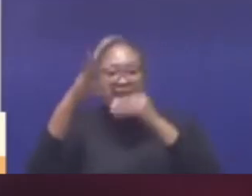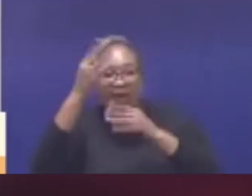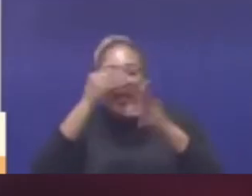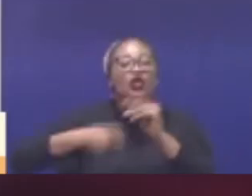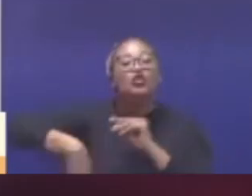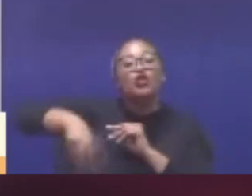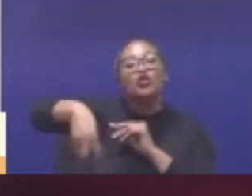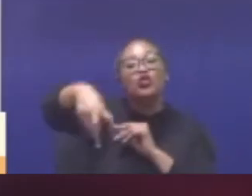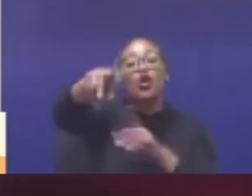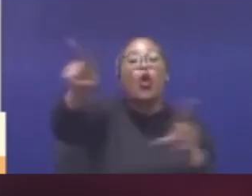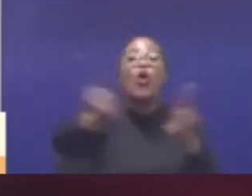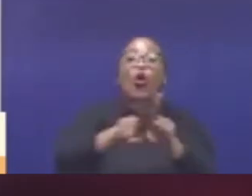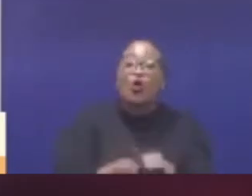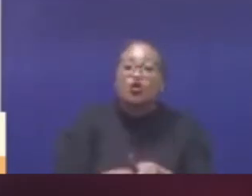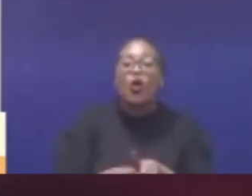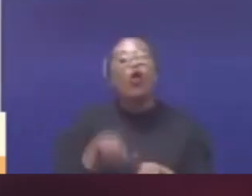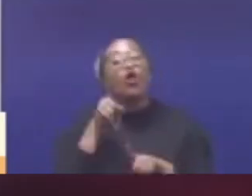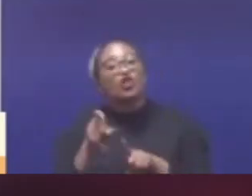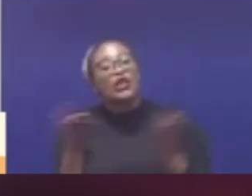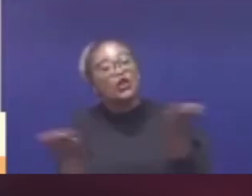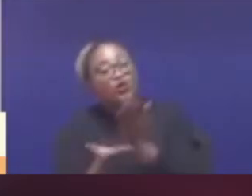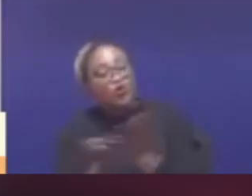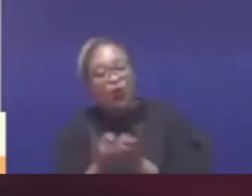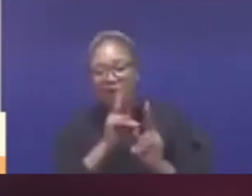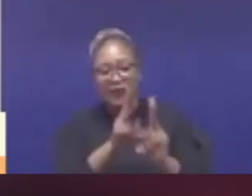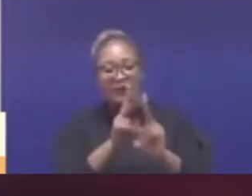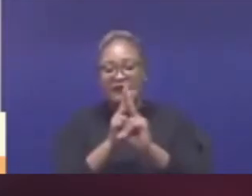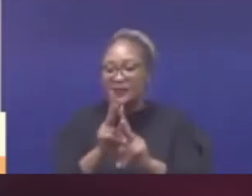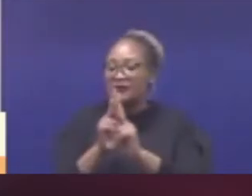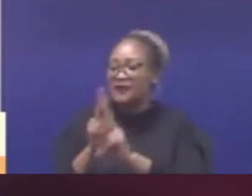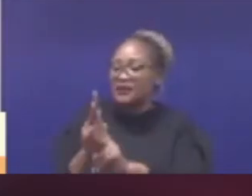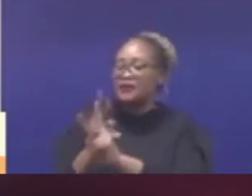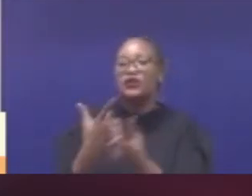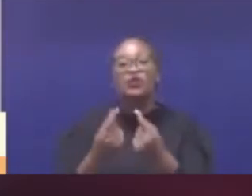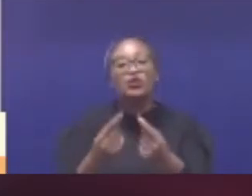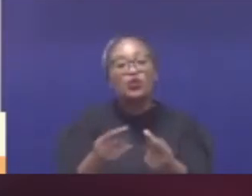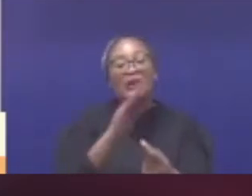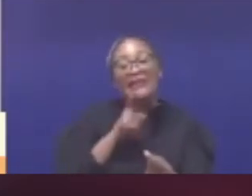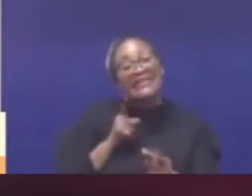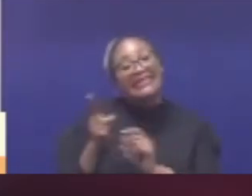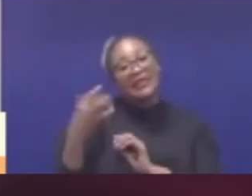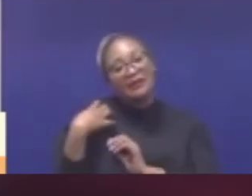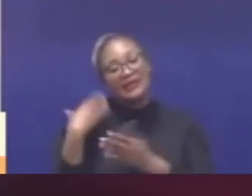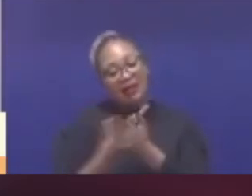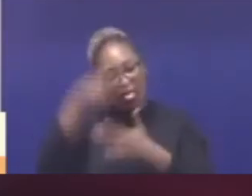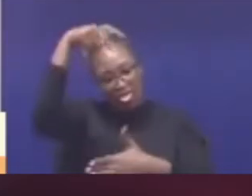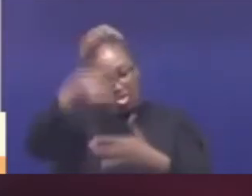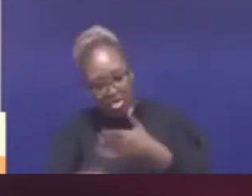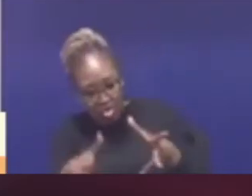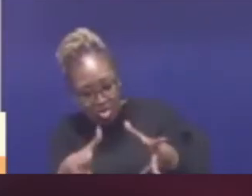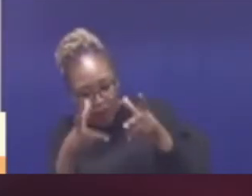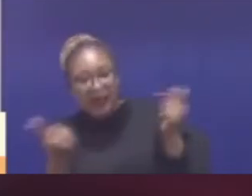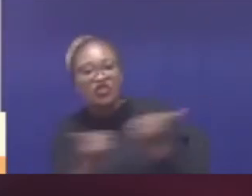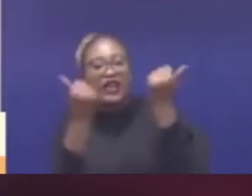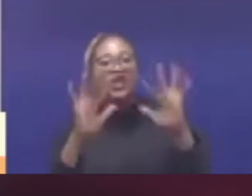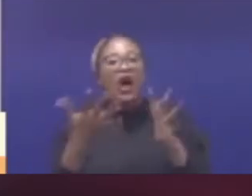additional school visits and stakeholder engagements. This allowed the Minister an in-depth knowledge of the challenges and also how to